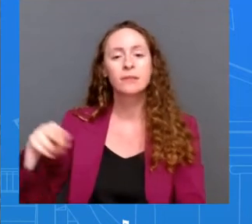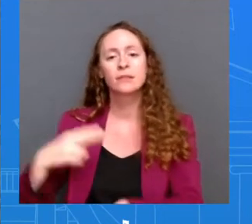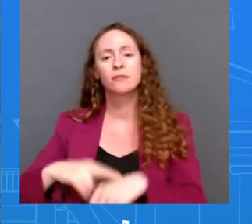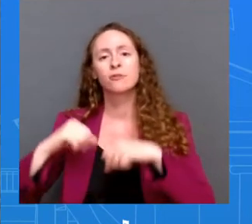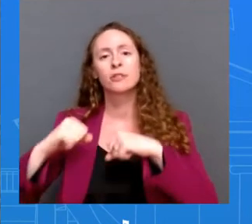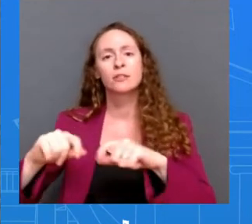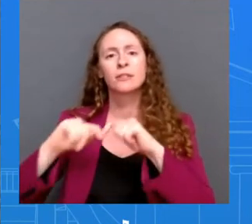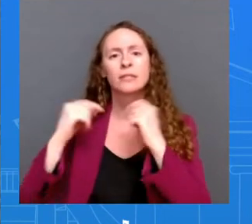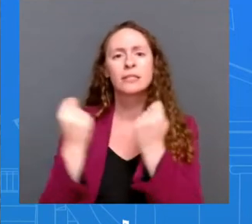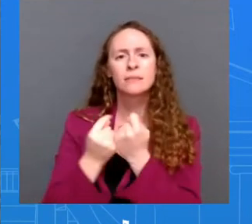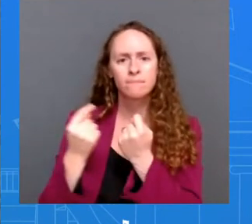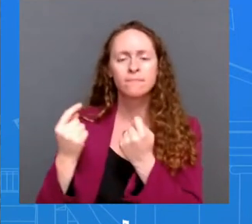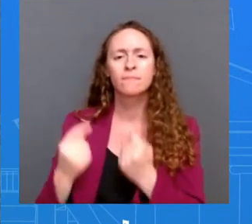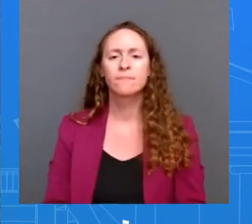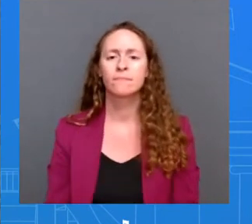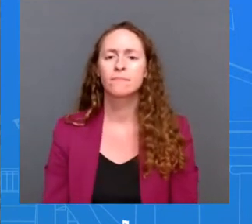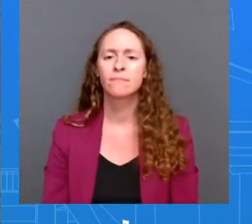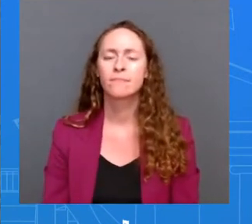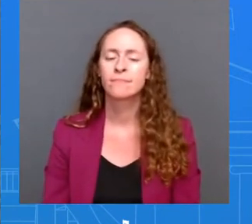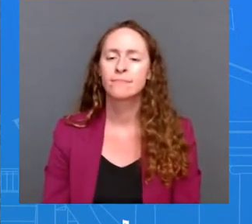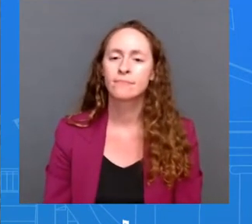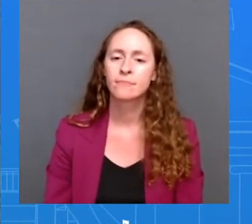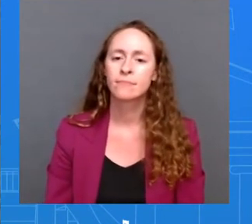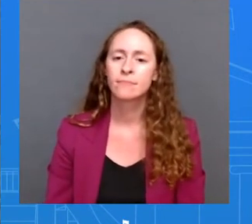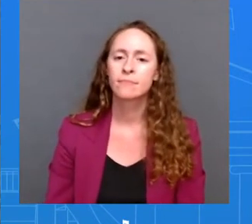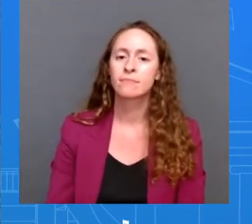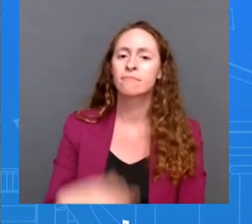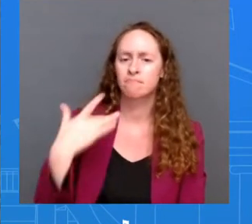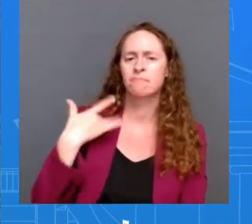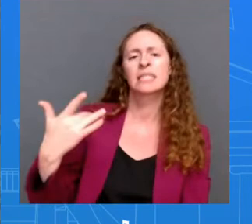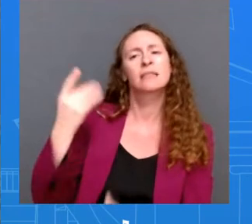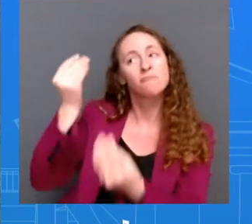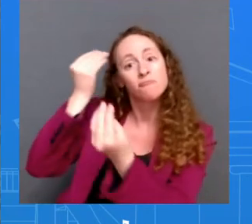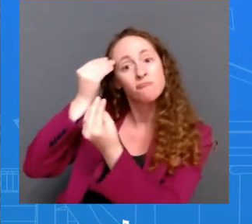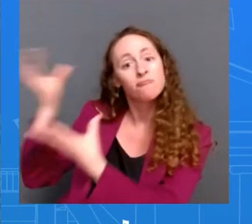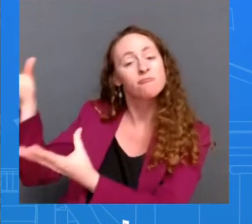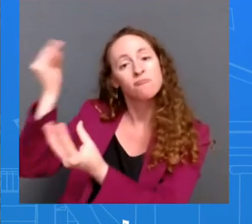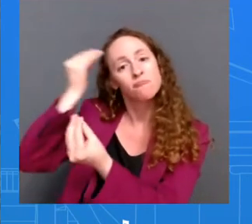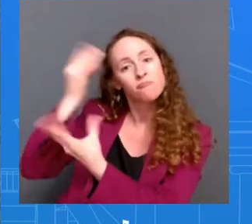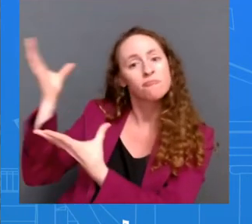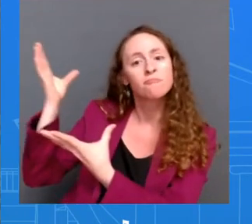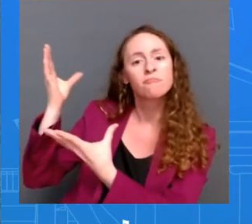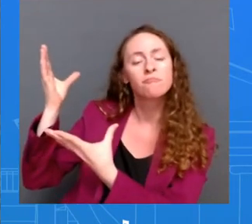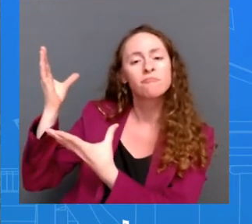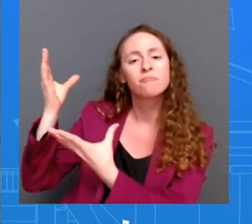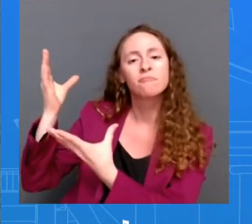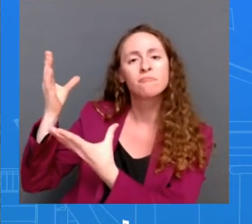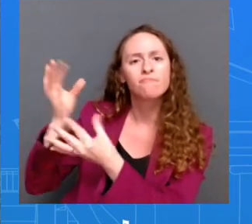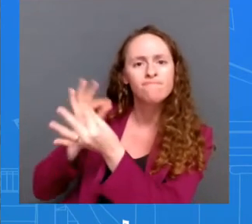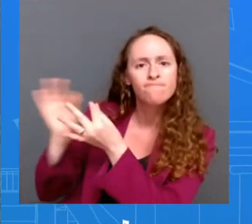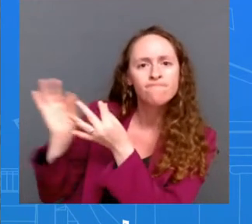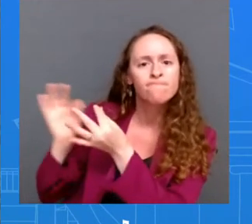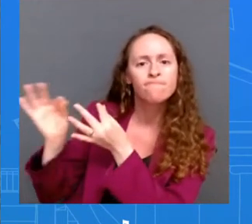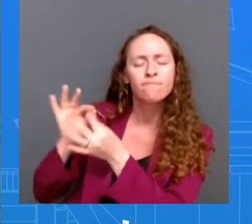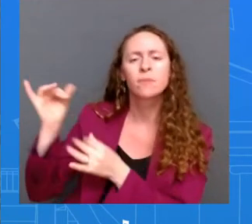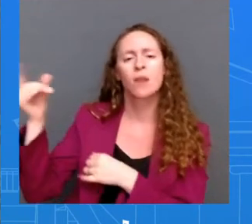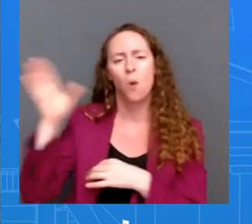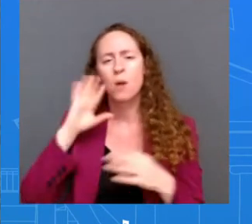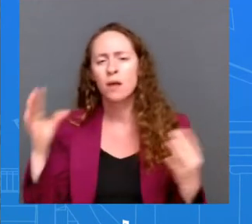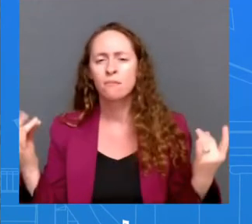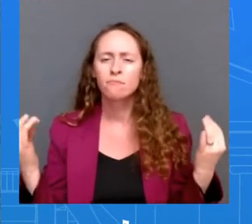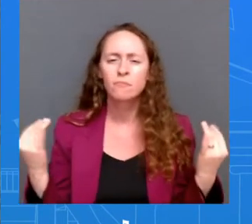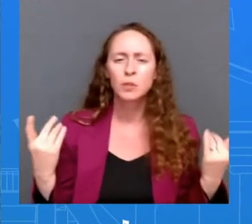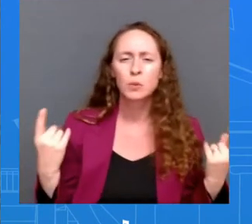that he can get from his team. He's offering guidance to them as needed. You've seen that he has talked to Mrs.